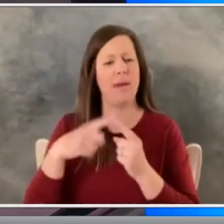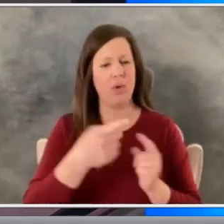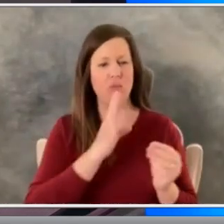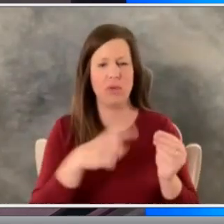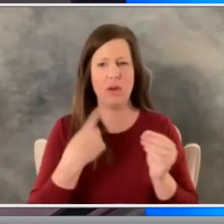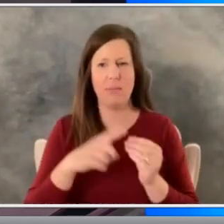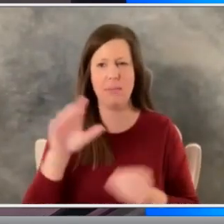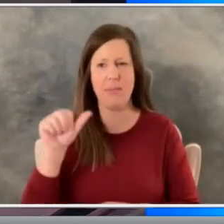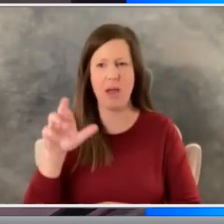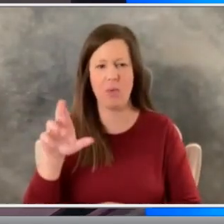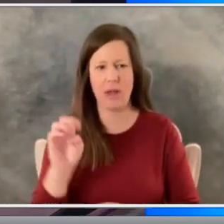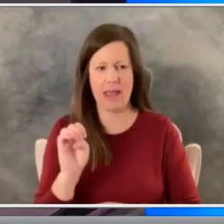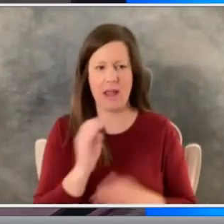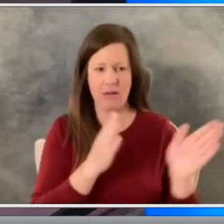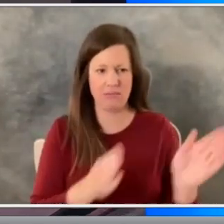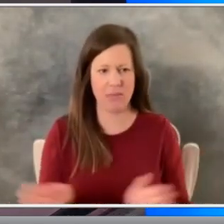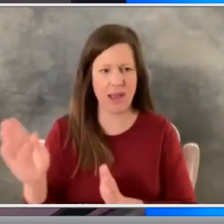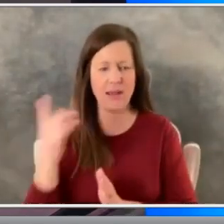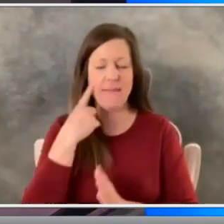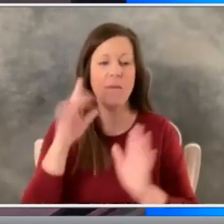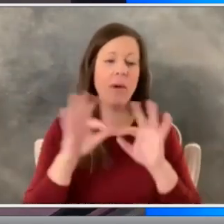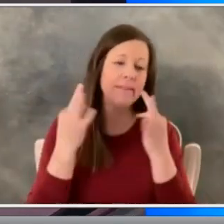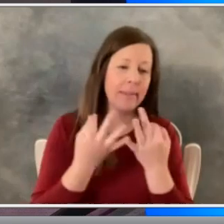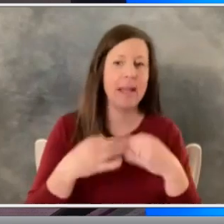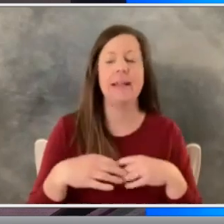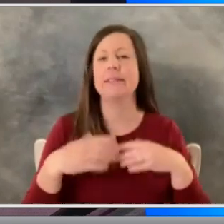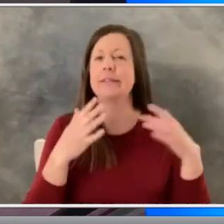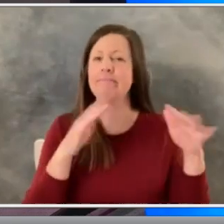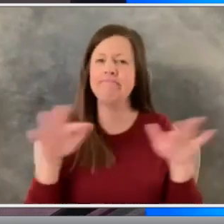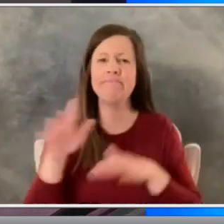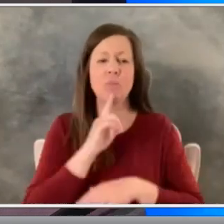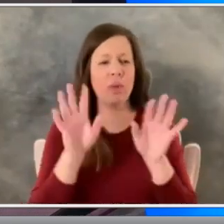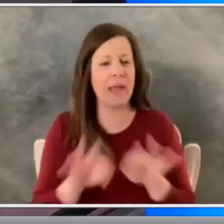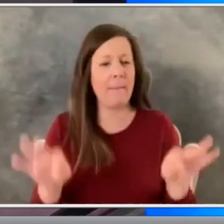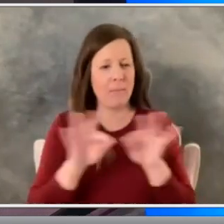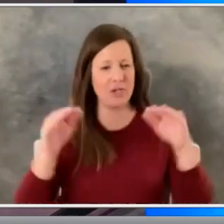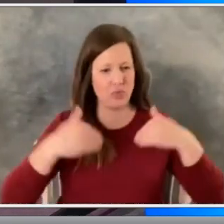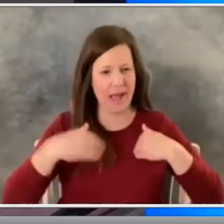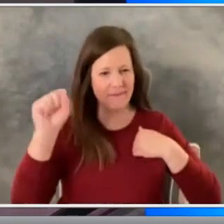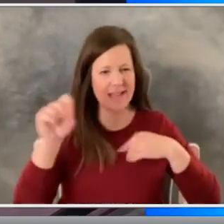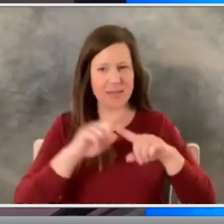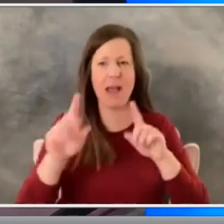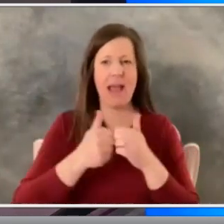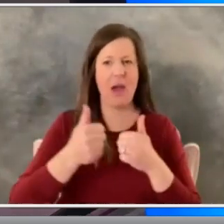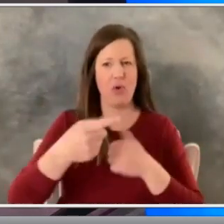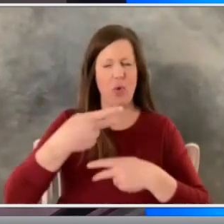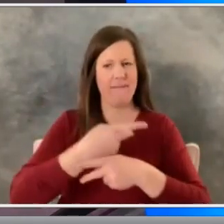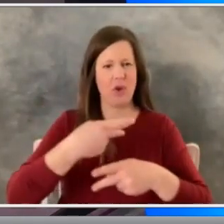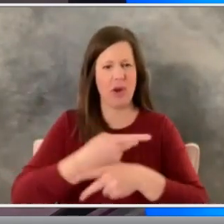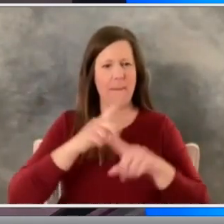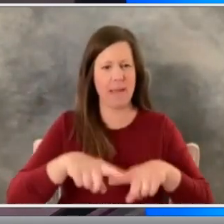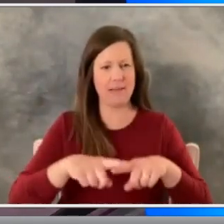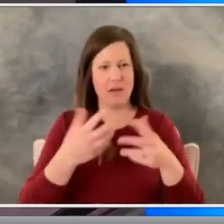for families and caregivers, it is important to have a care plan, but how do you figure that out based on what stage they're in?